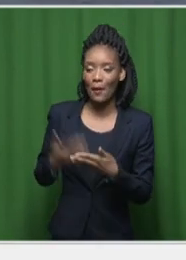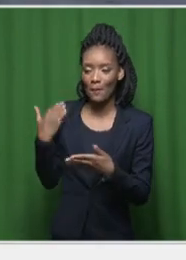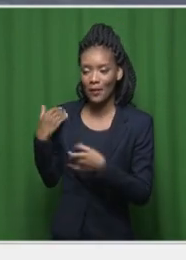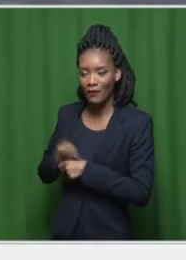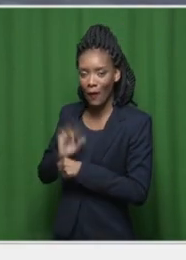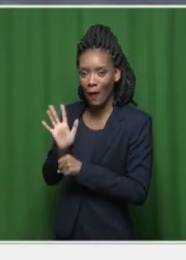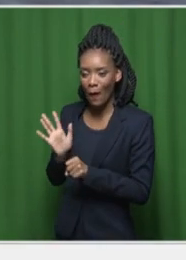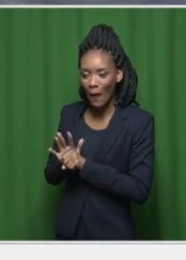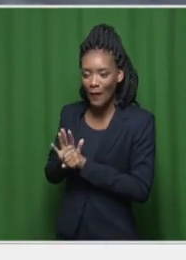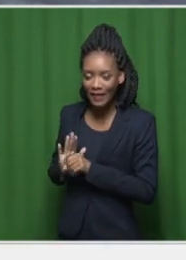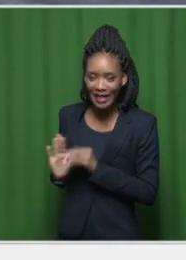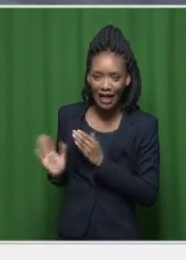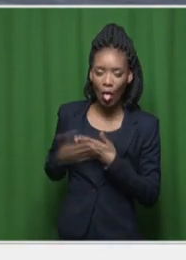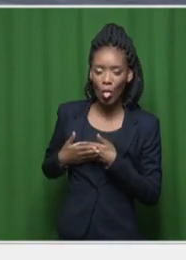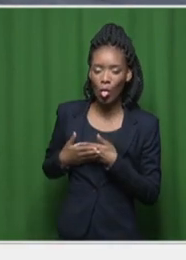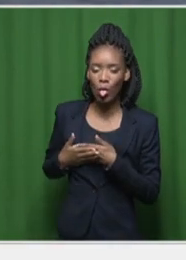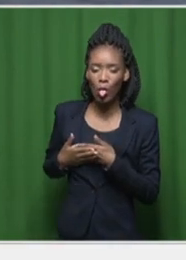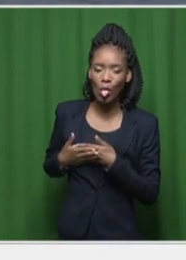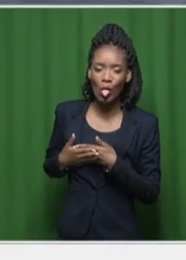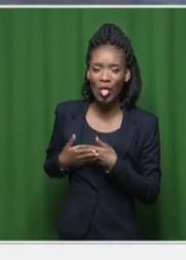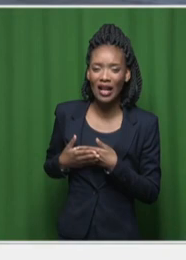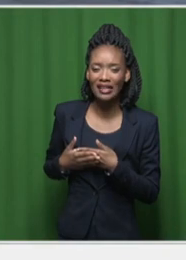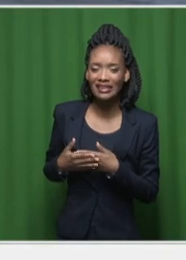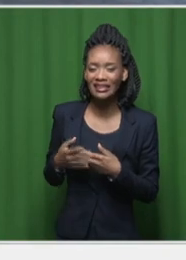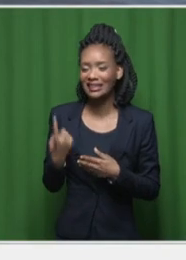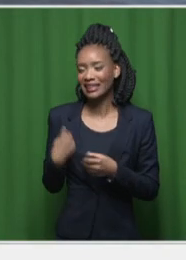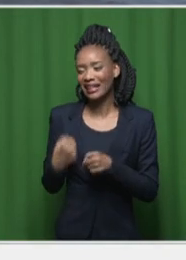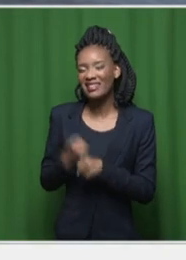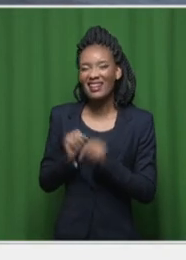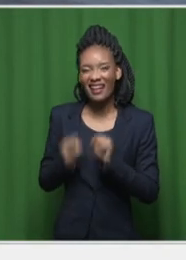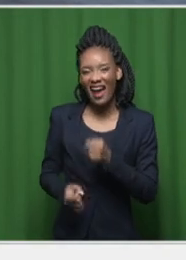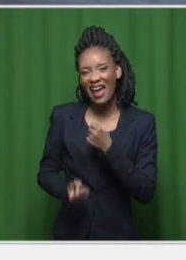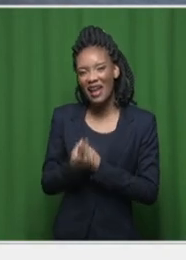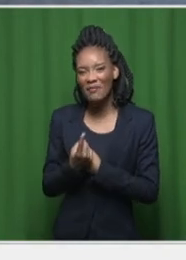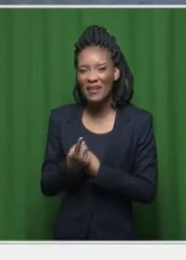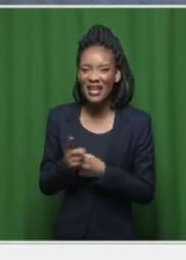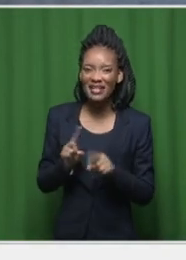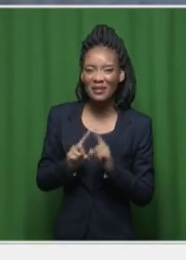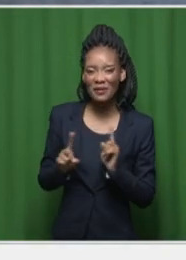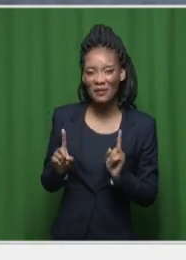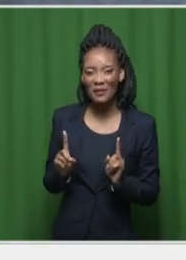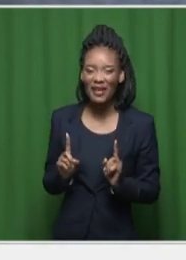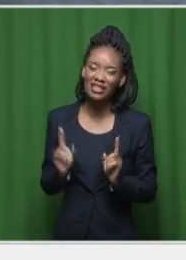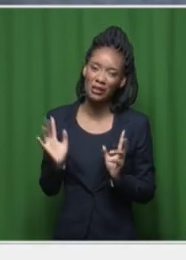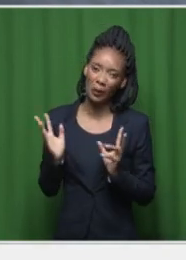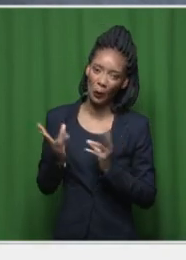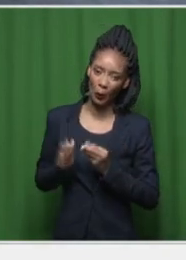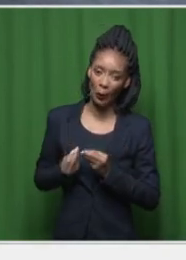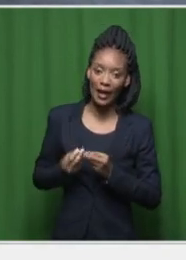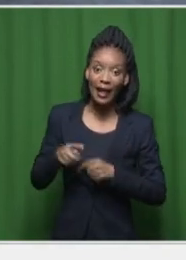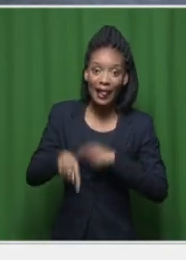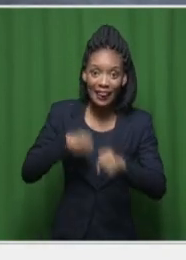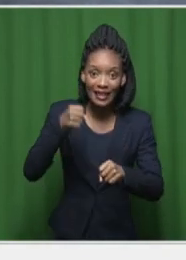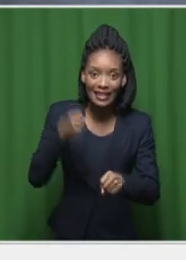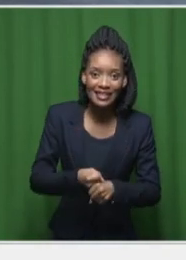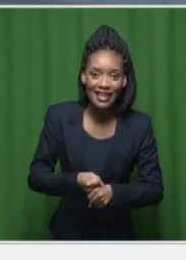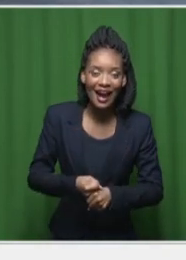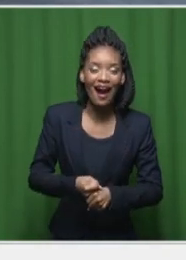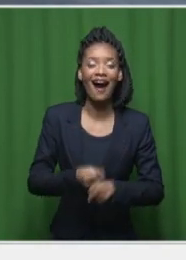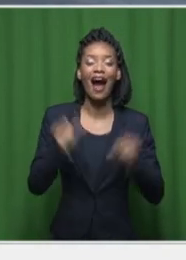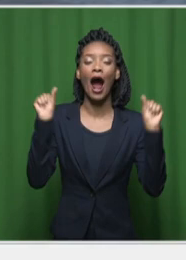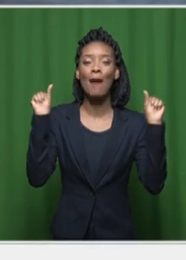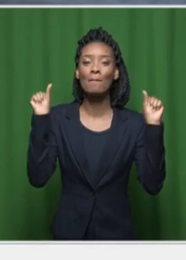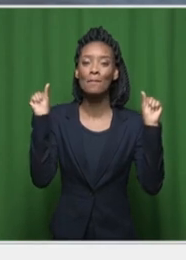this scale. Obviously, last year there was a sort of, you know, it happened, but on a much more muted scale. But this year it is